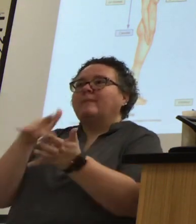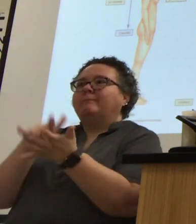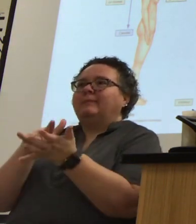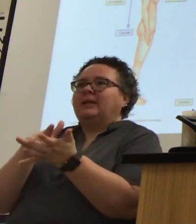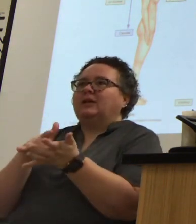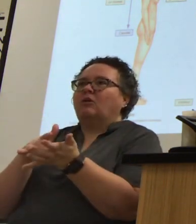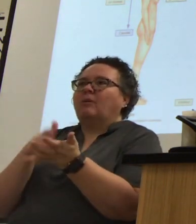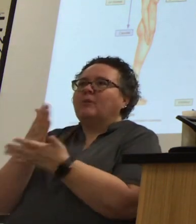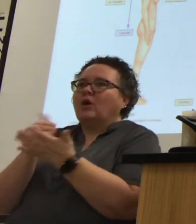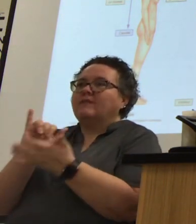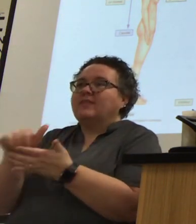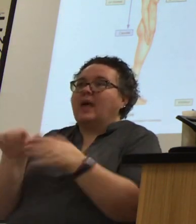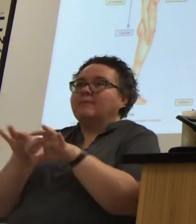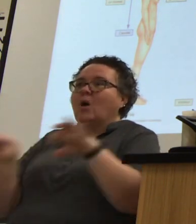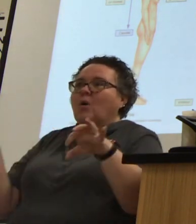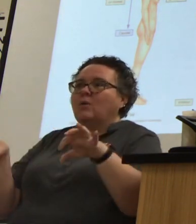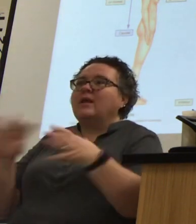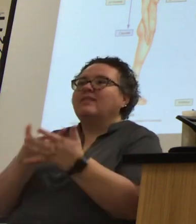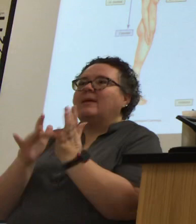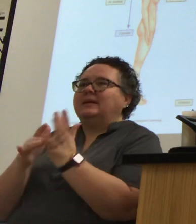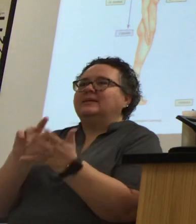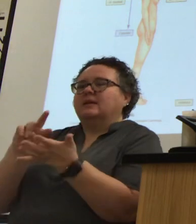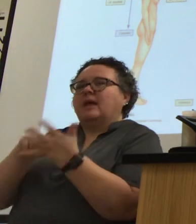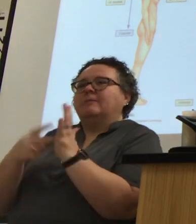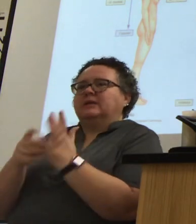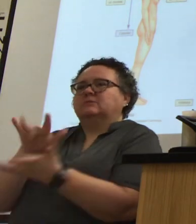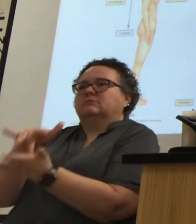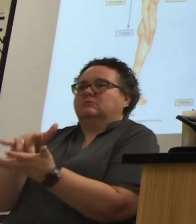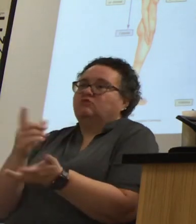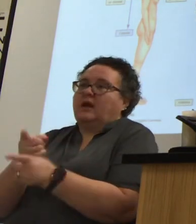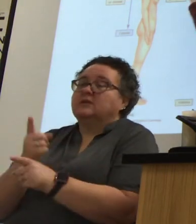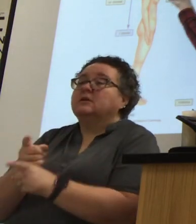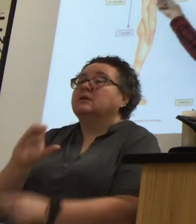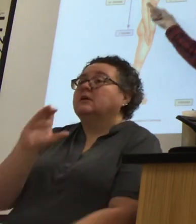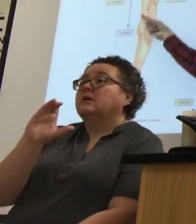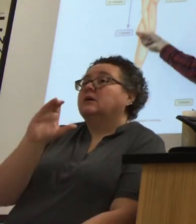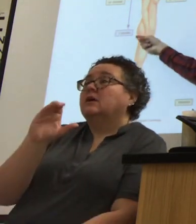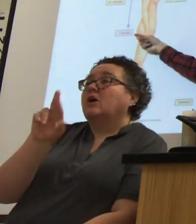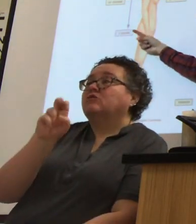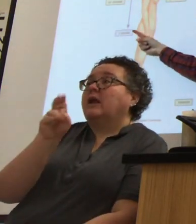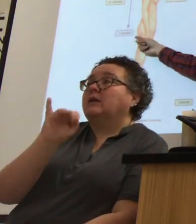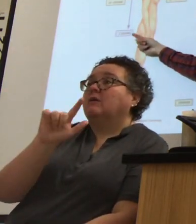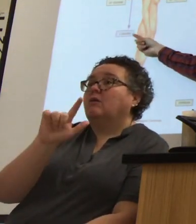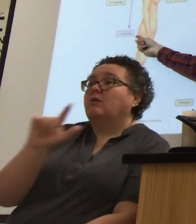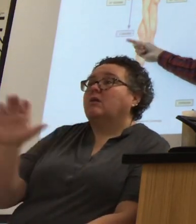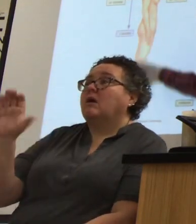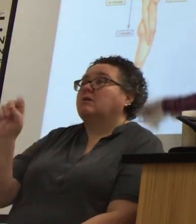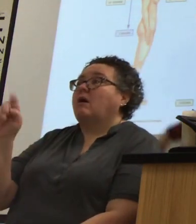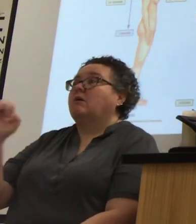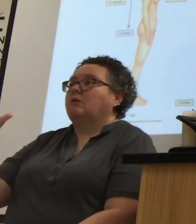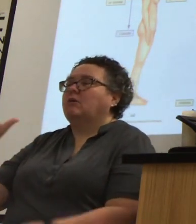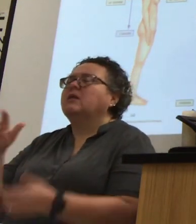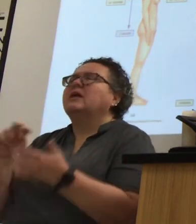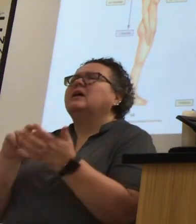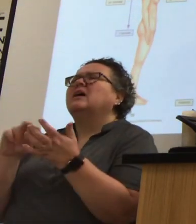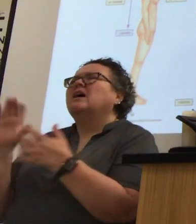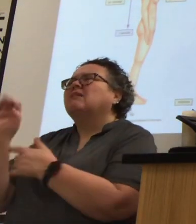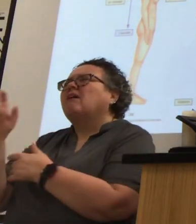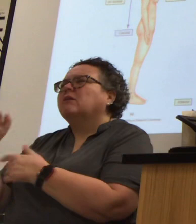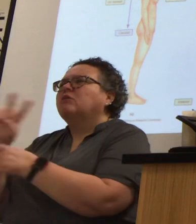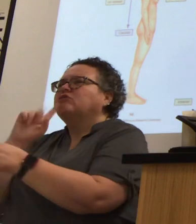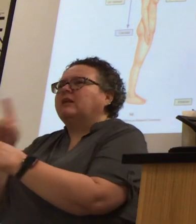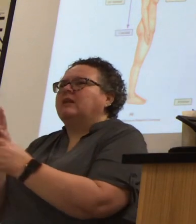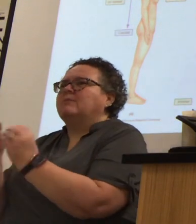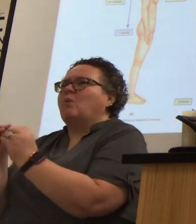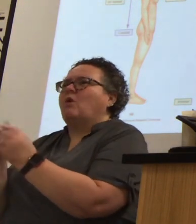There's also cranial caudal. Cranial will be closer to the head. Caudal means closer to the tail, but that refers mostly to four-legged